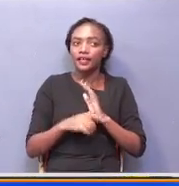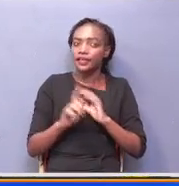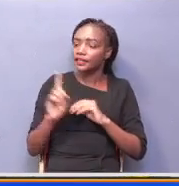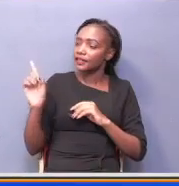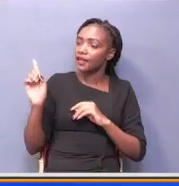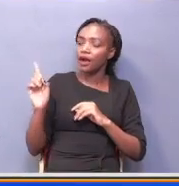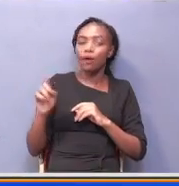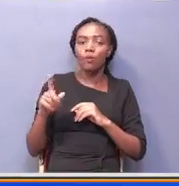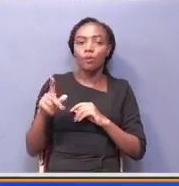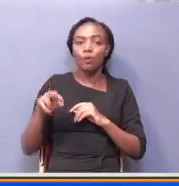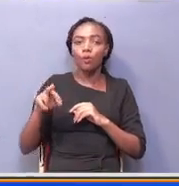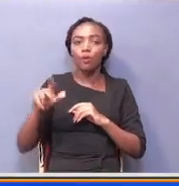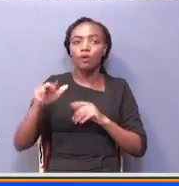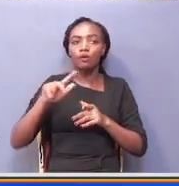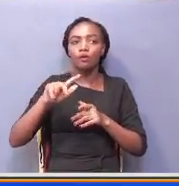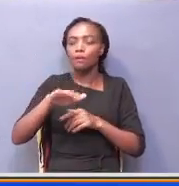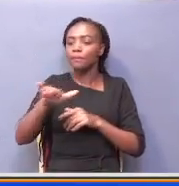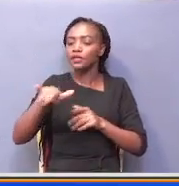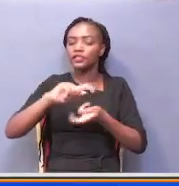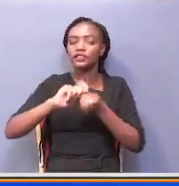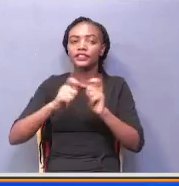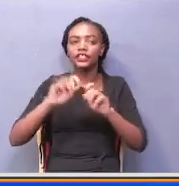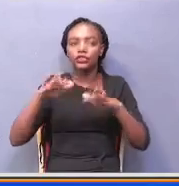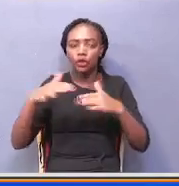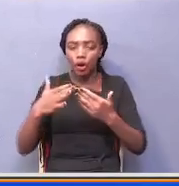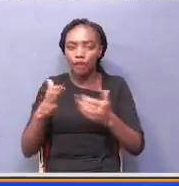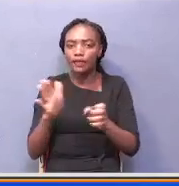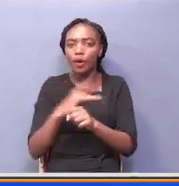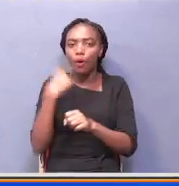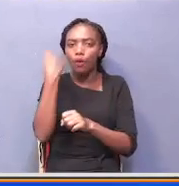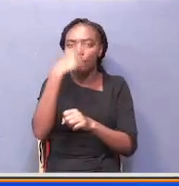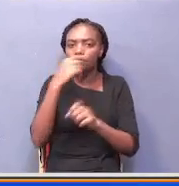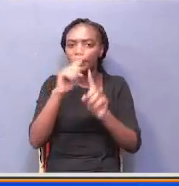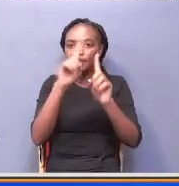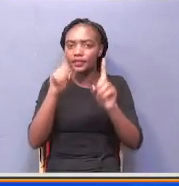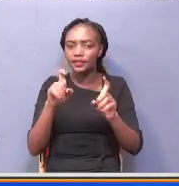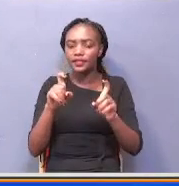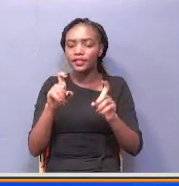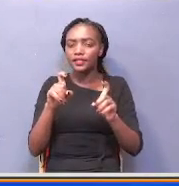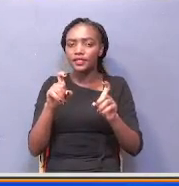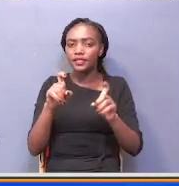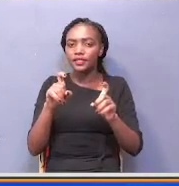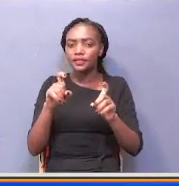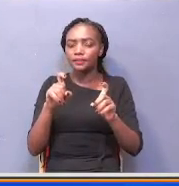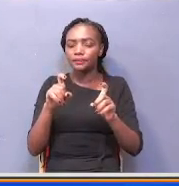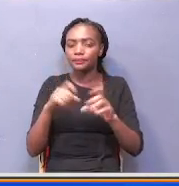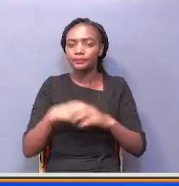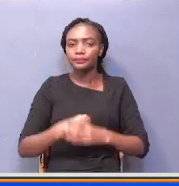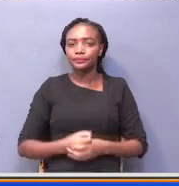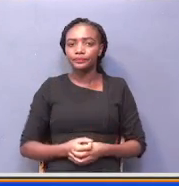in Nairobi? Or is the changing face of Nairobi evident in other parts of the capital?